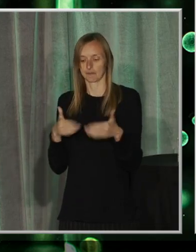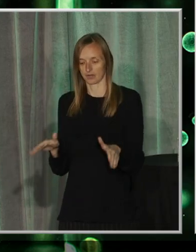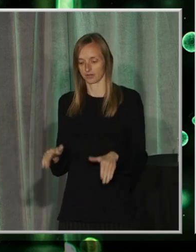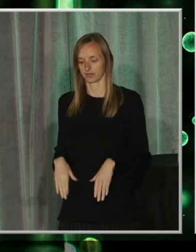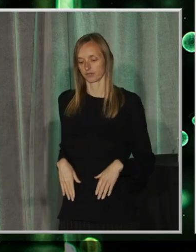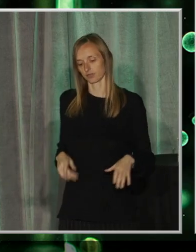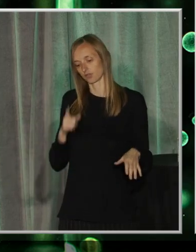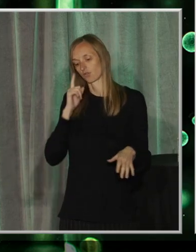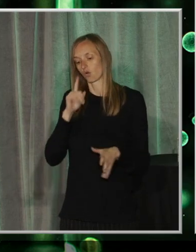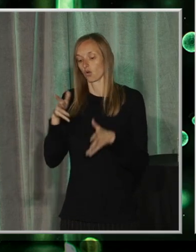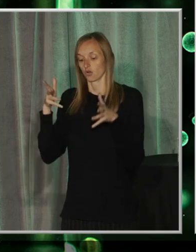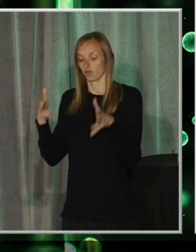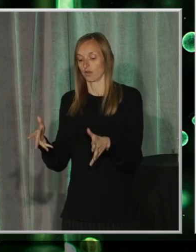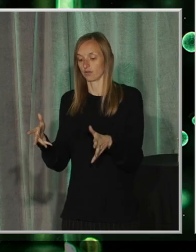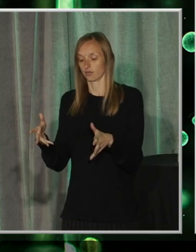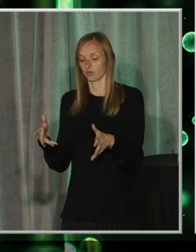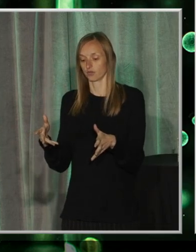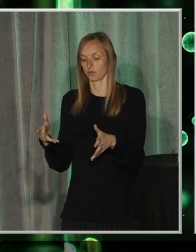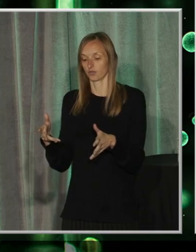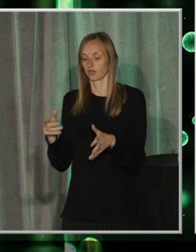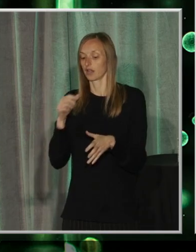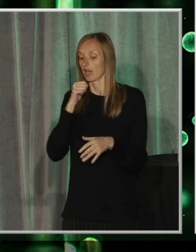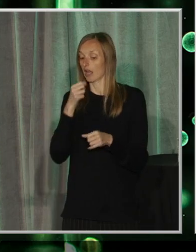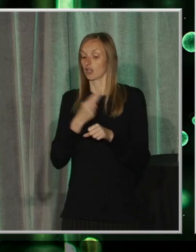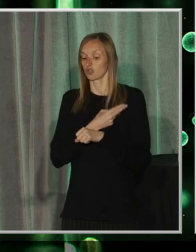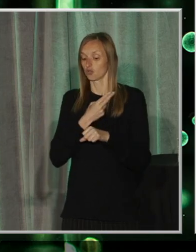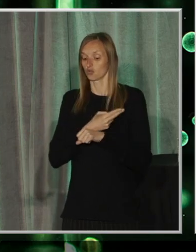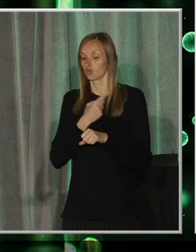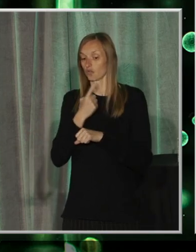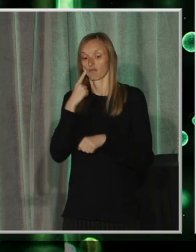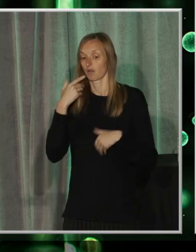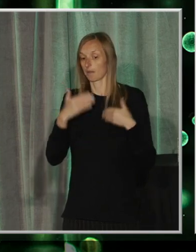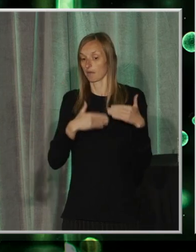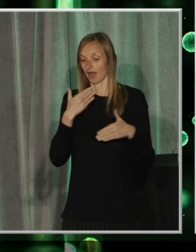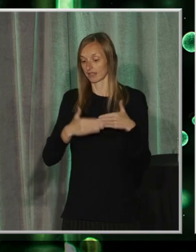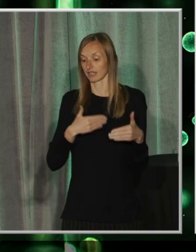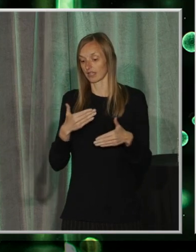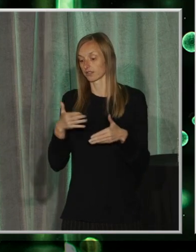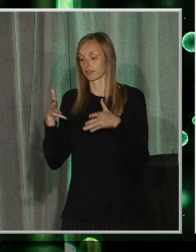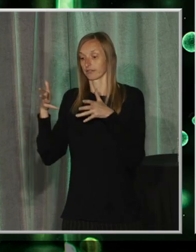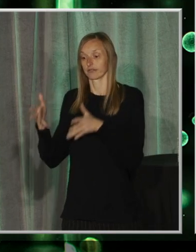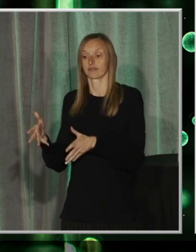waste that would have not been used into the process,